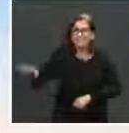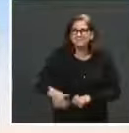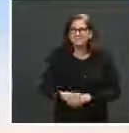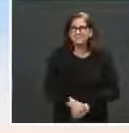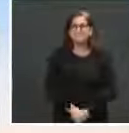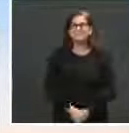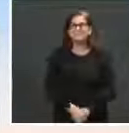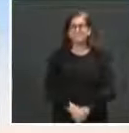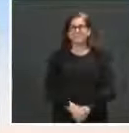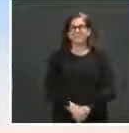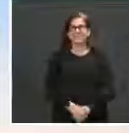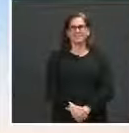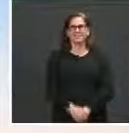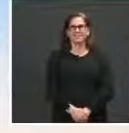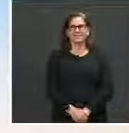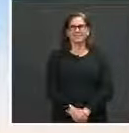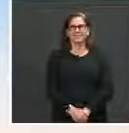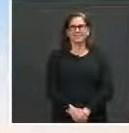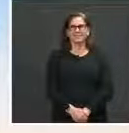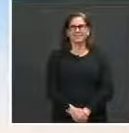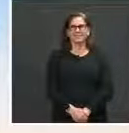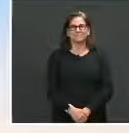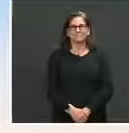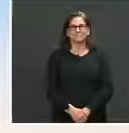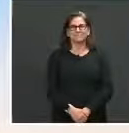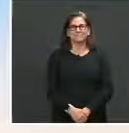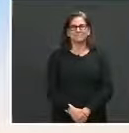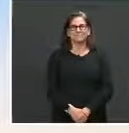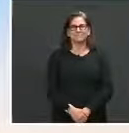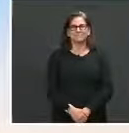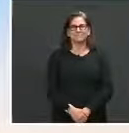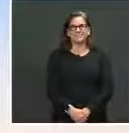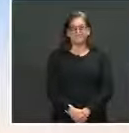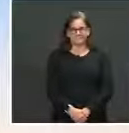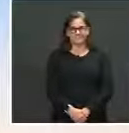my Go ahead. mask. Sorry. Thanks. Okay.